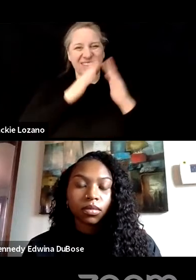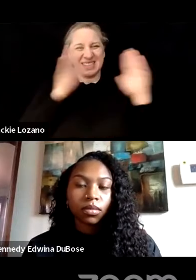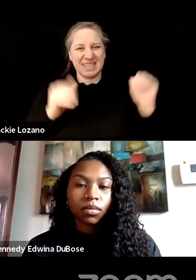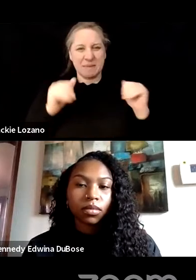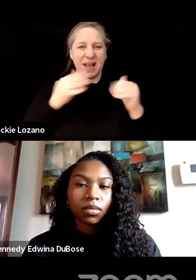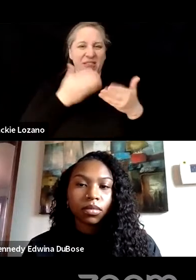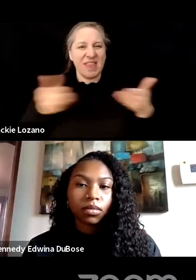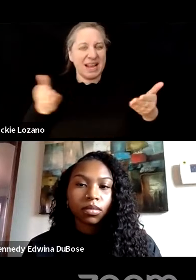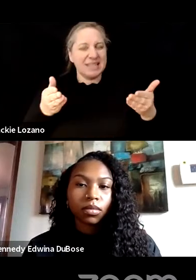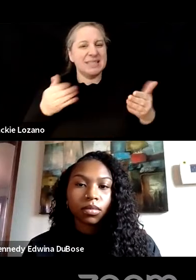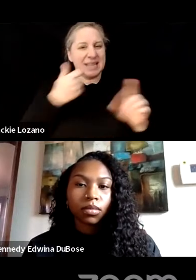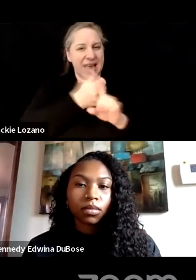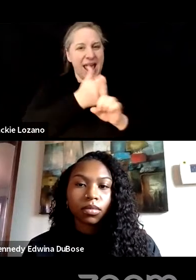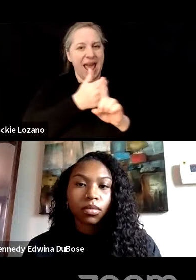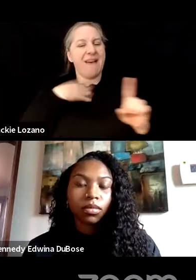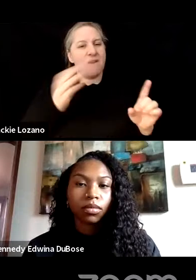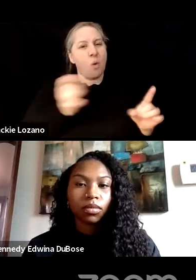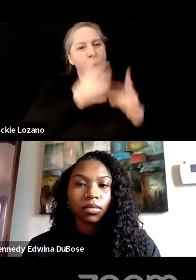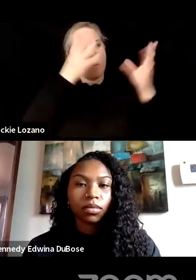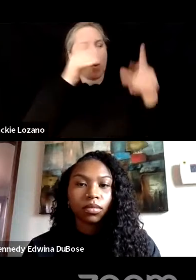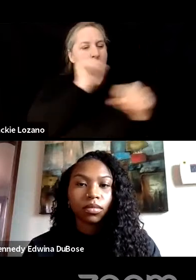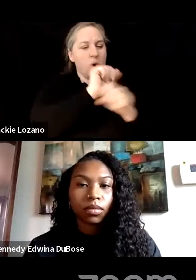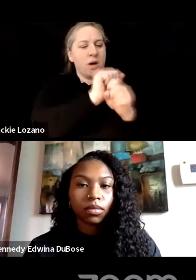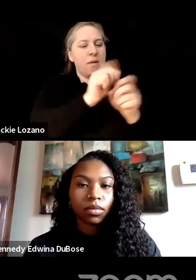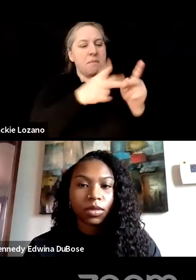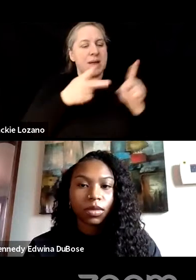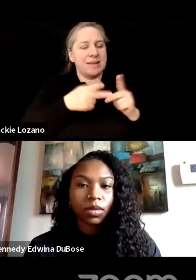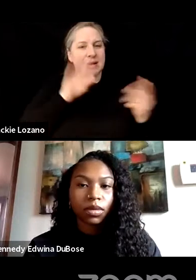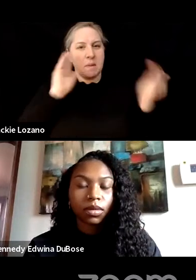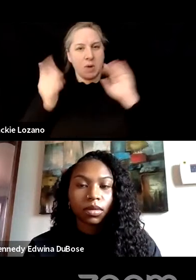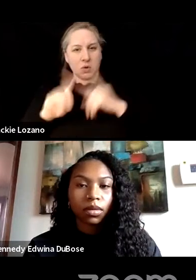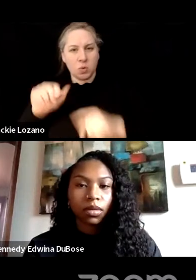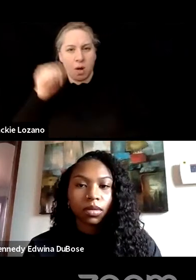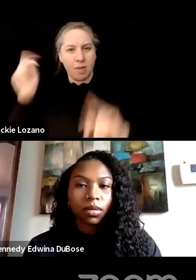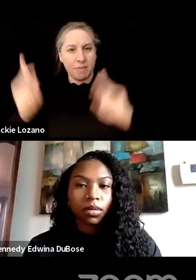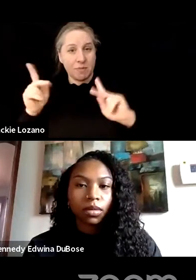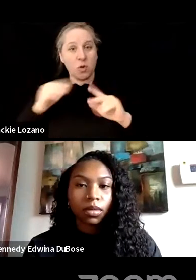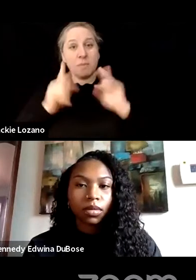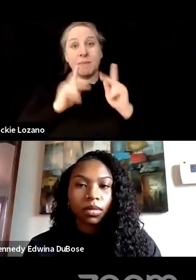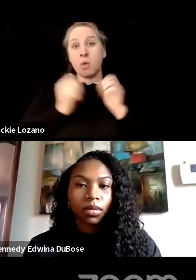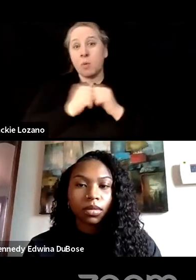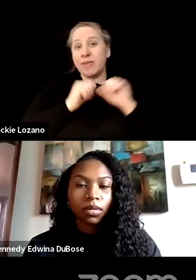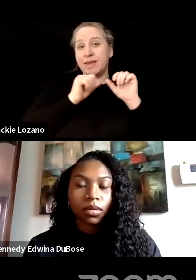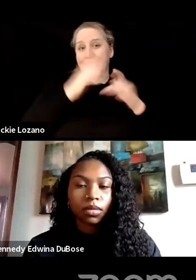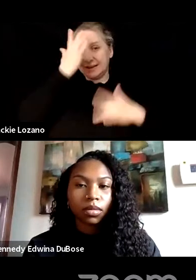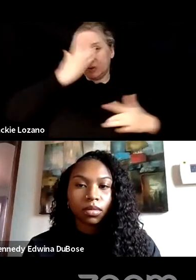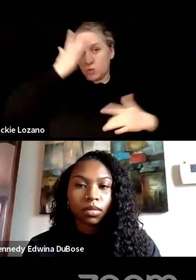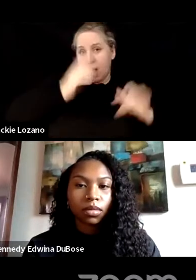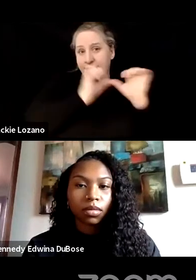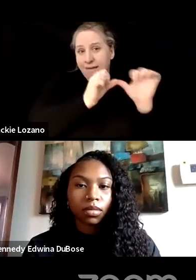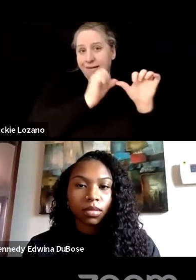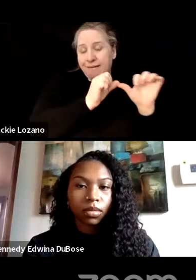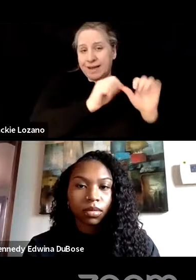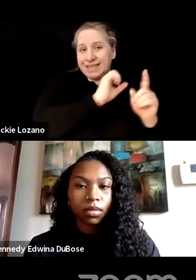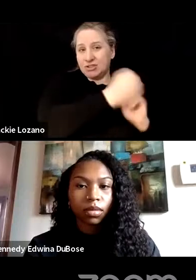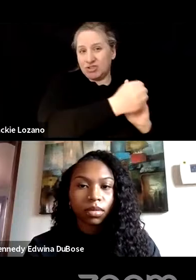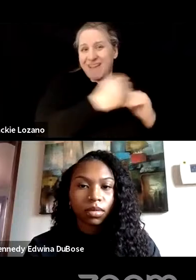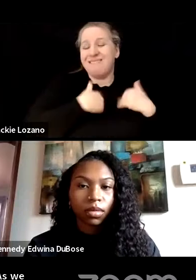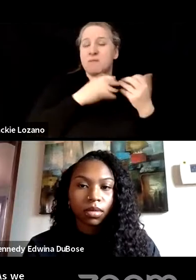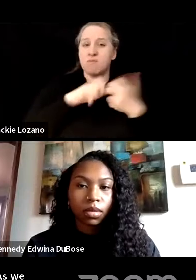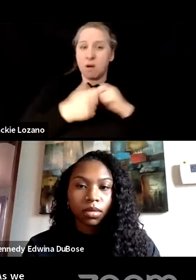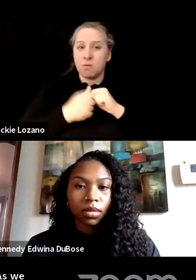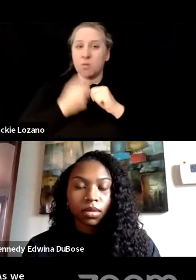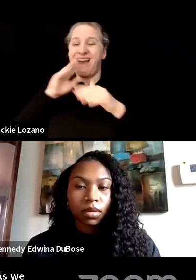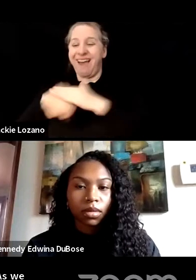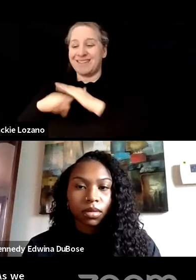us to have worse health conditions than other races. And so people with chronic conditions are having more trouble accessing the